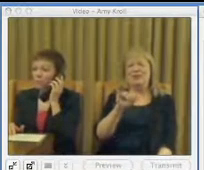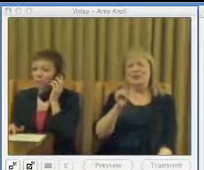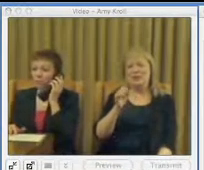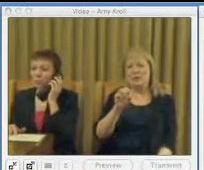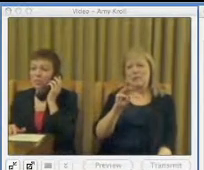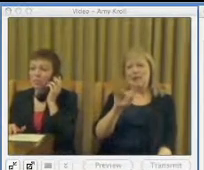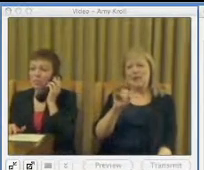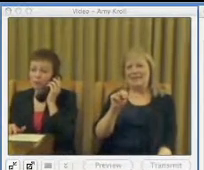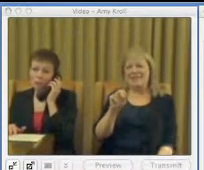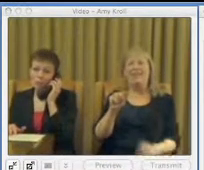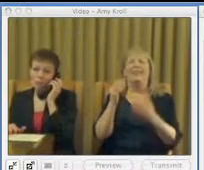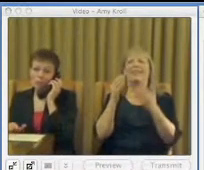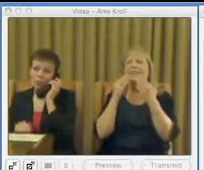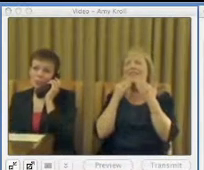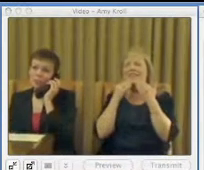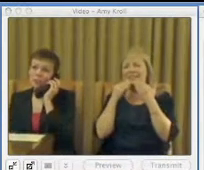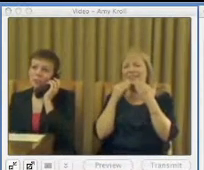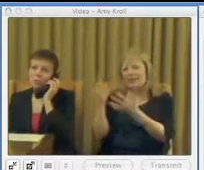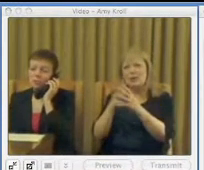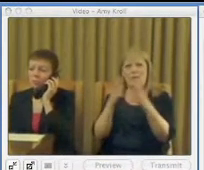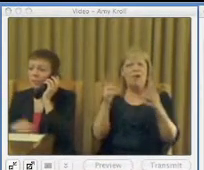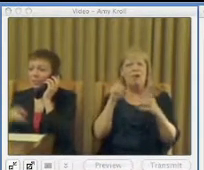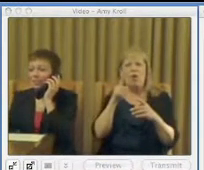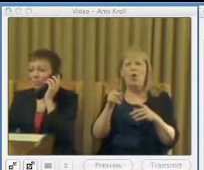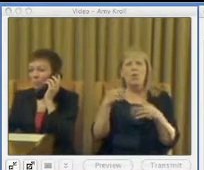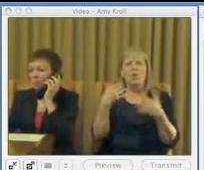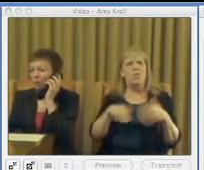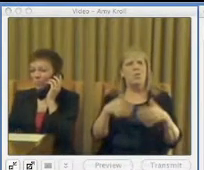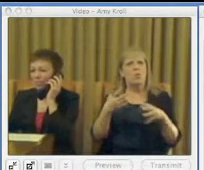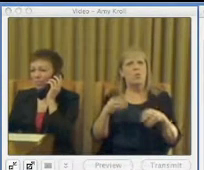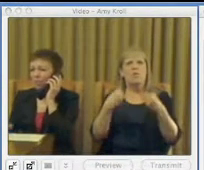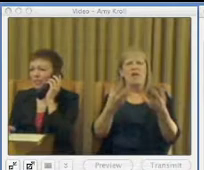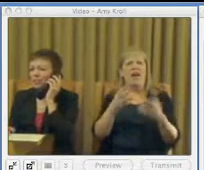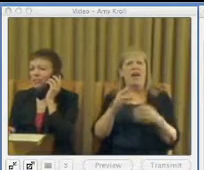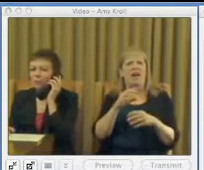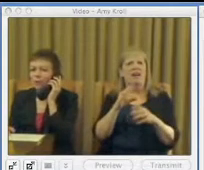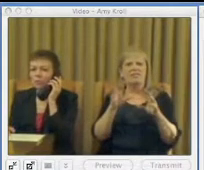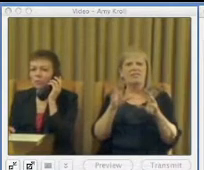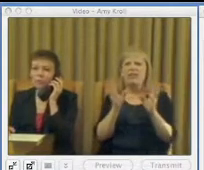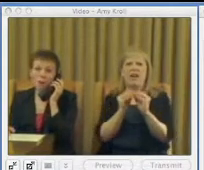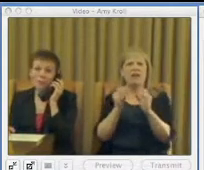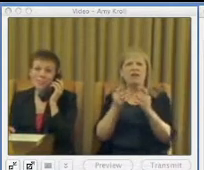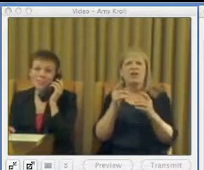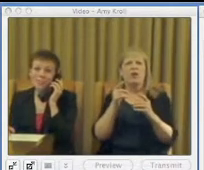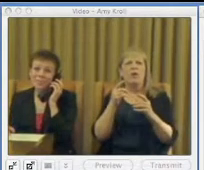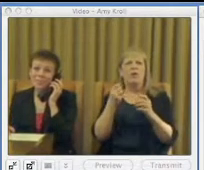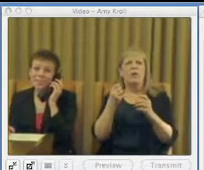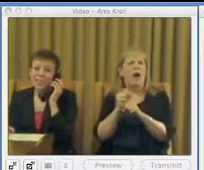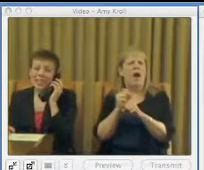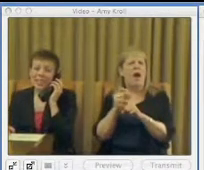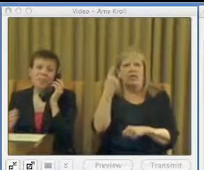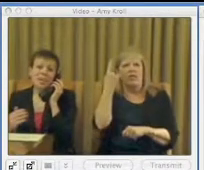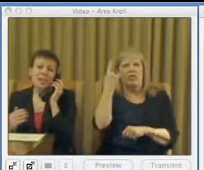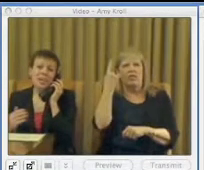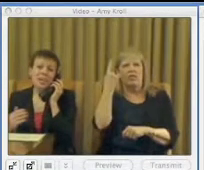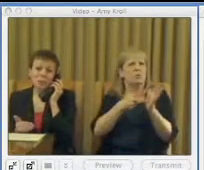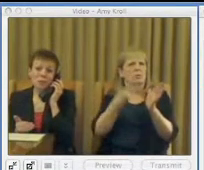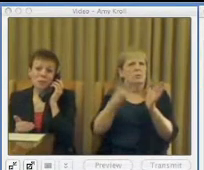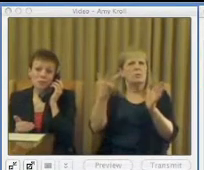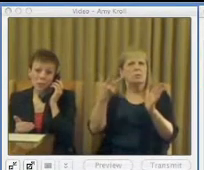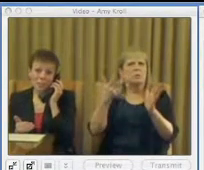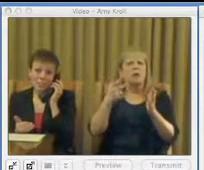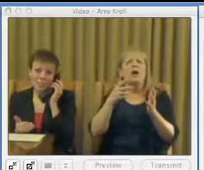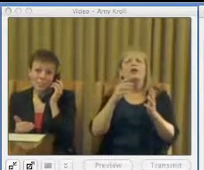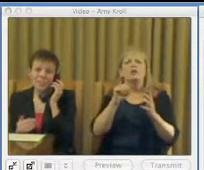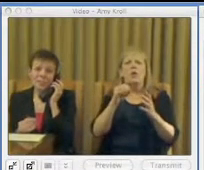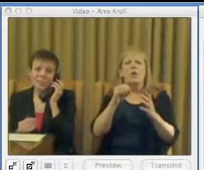Well, Jemina, thank you so much for a really thought-provoking webinar. I know that we've had a number of positive comments throughout your talk this evening.